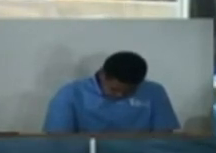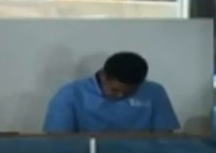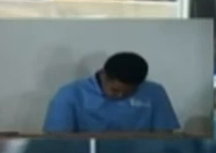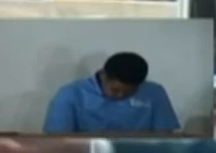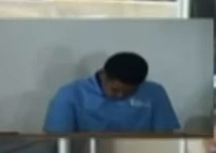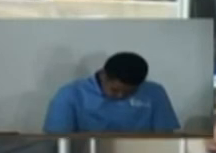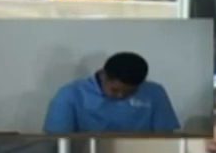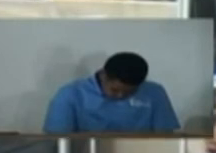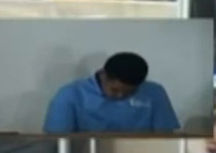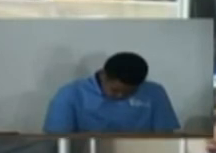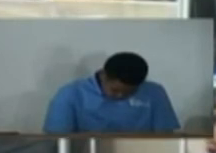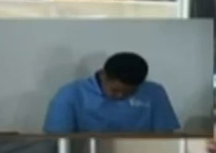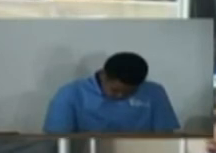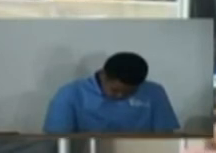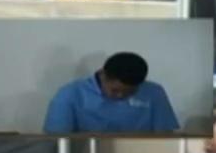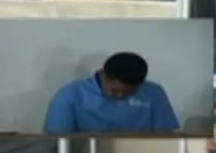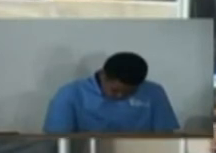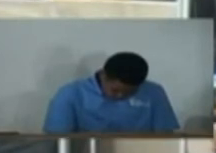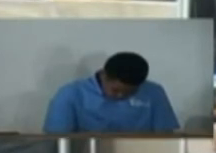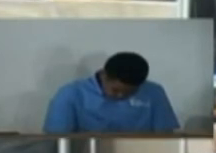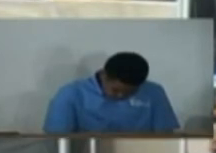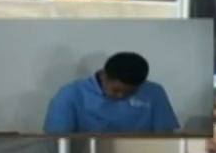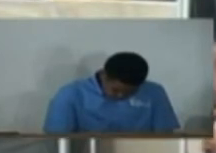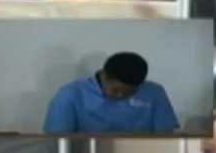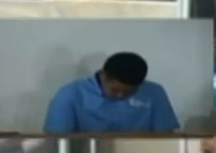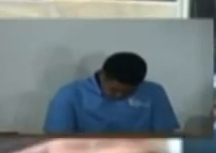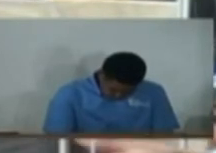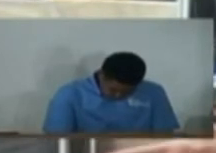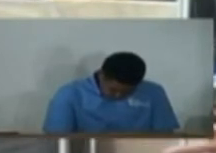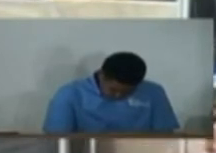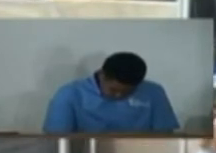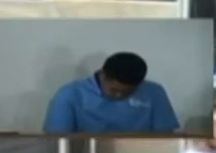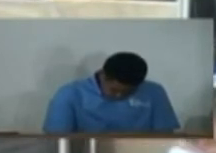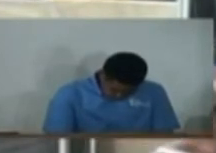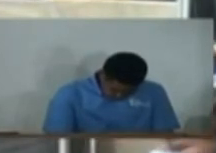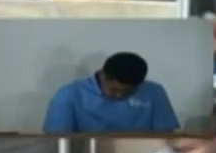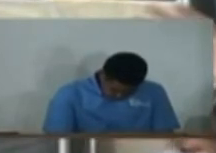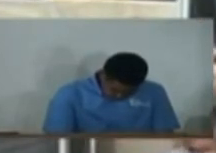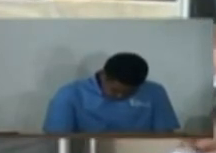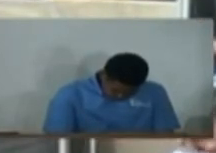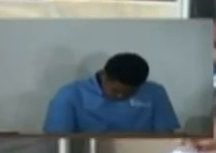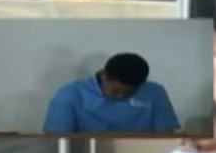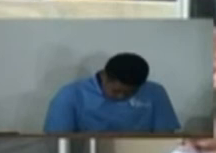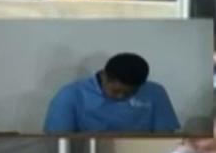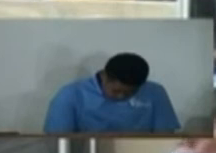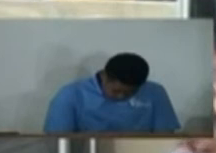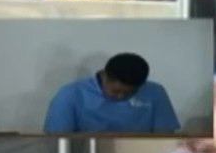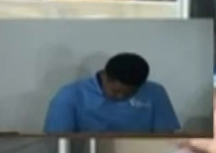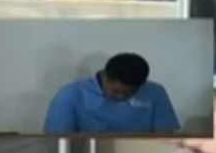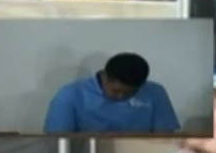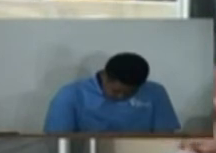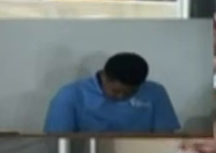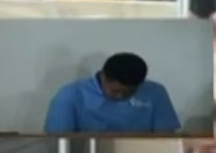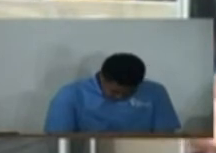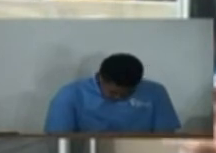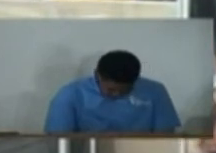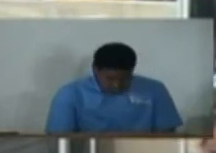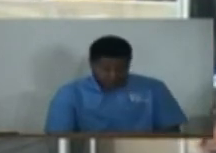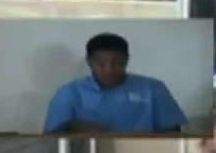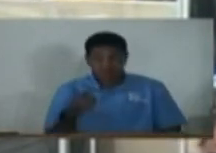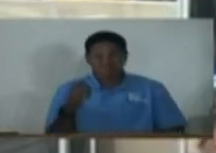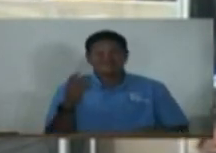happening in the salons and the barber shops, this is what is happening in the markets, and give us a good sense of how people